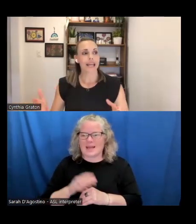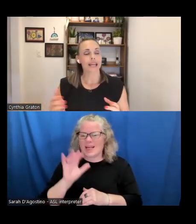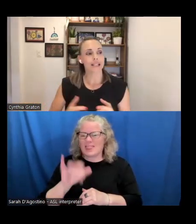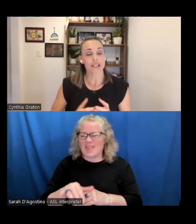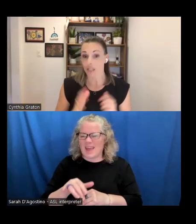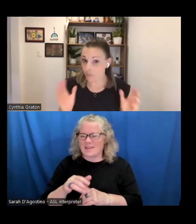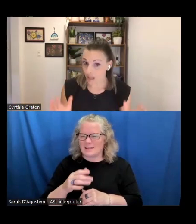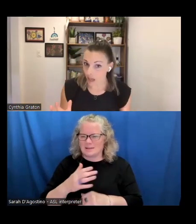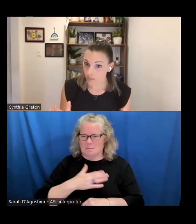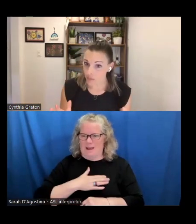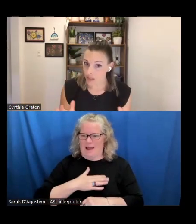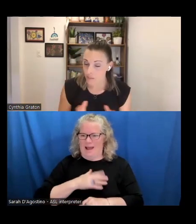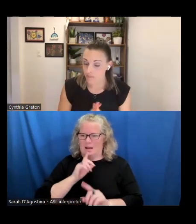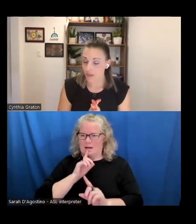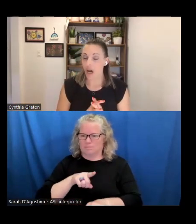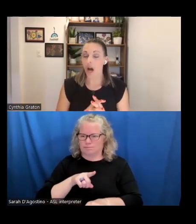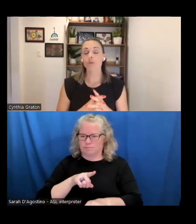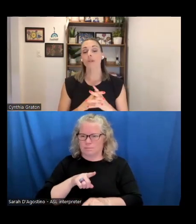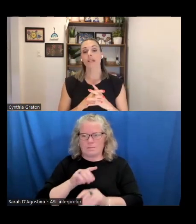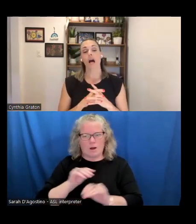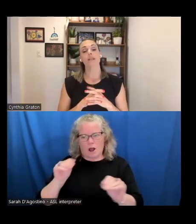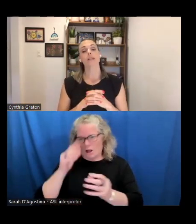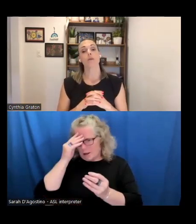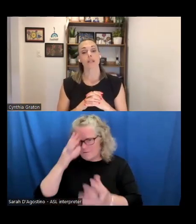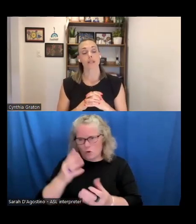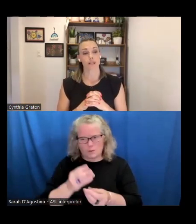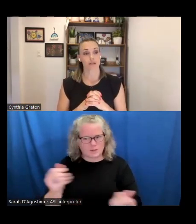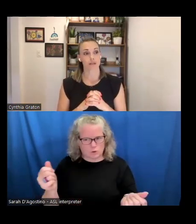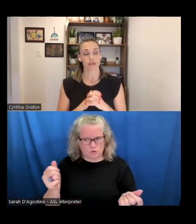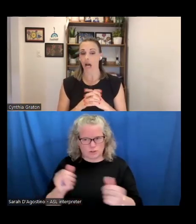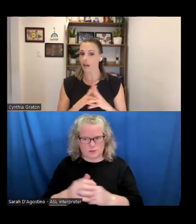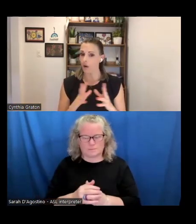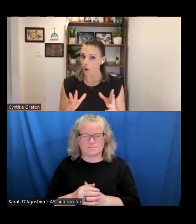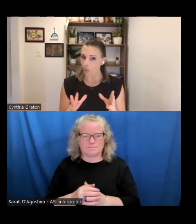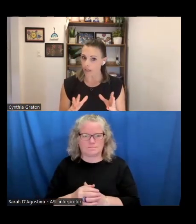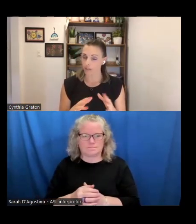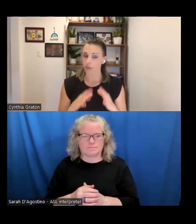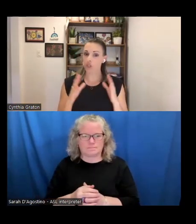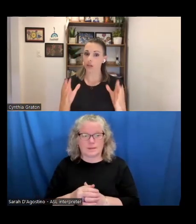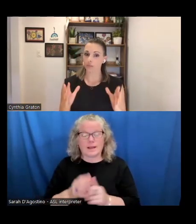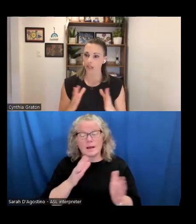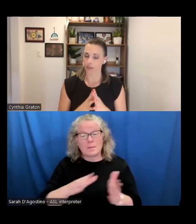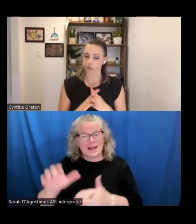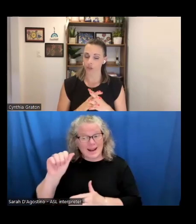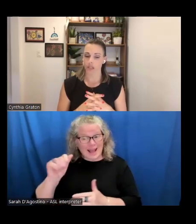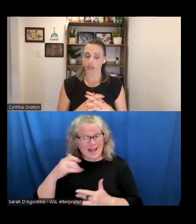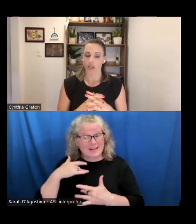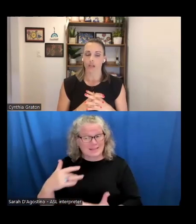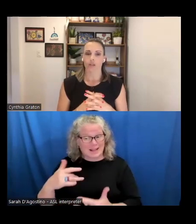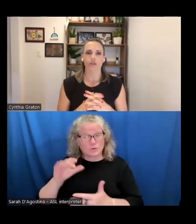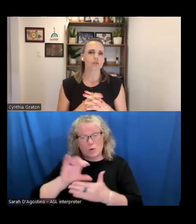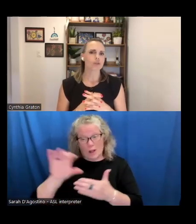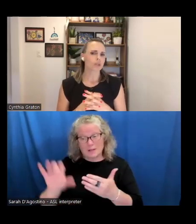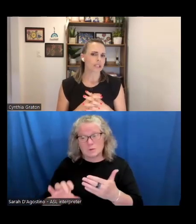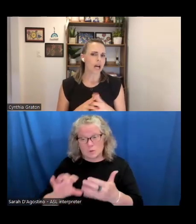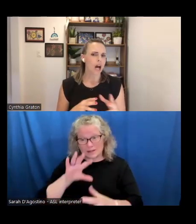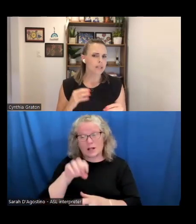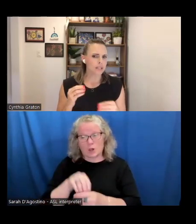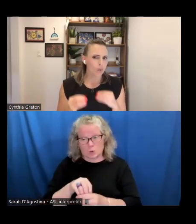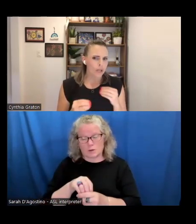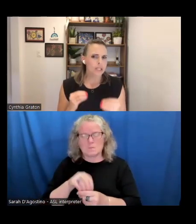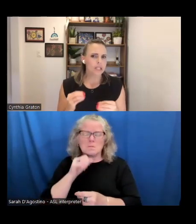Plan A sometimes comes with consequences, not always, but sometimes.